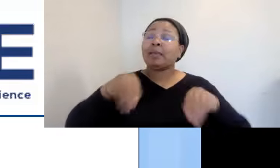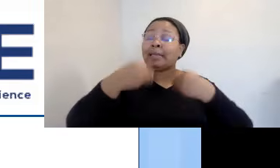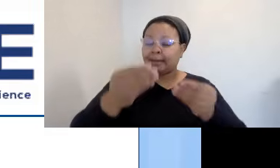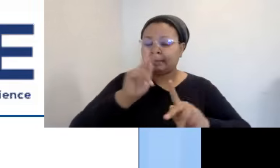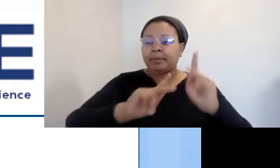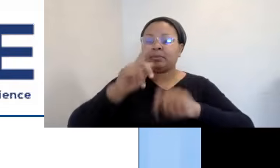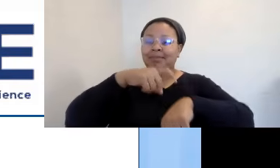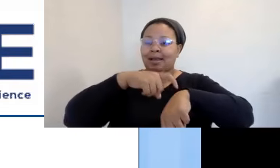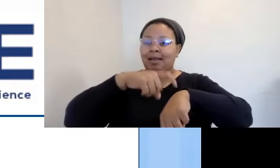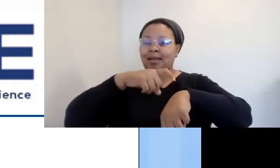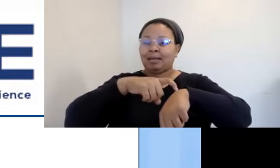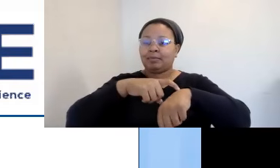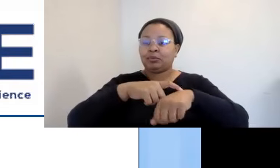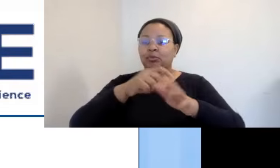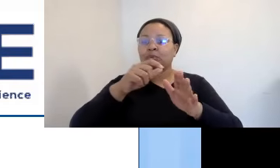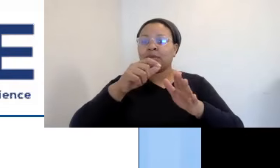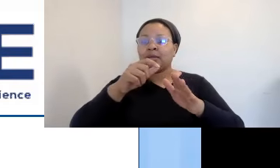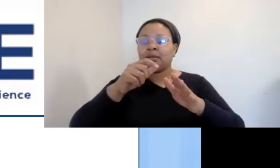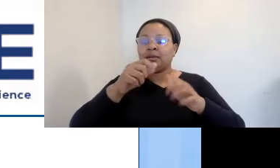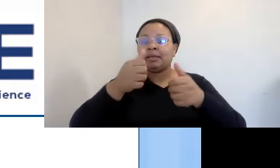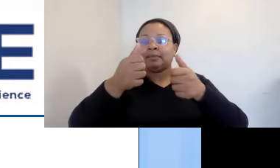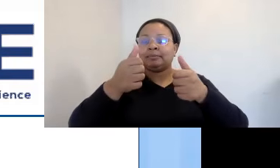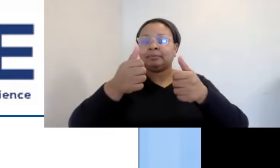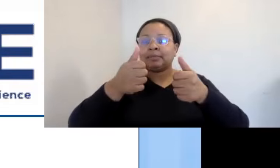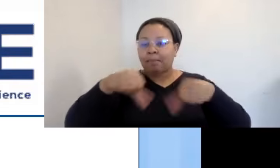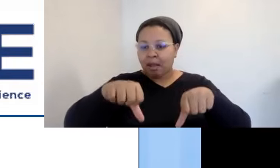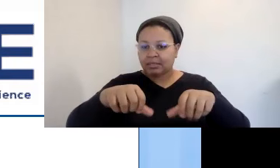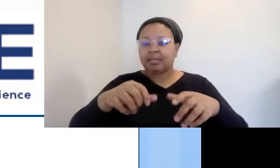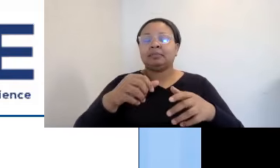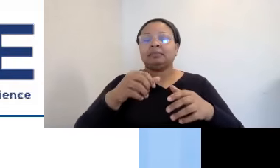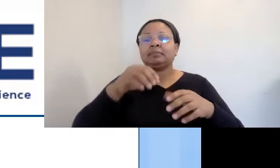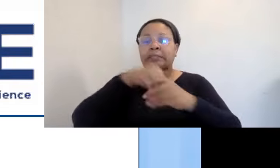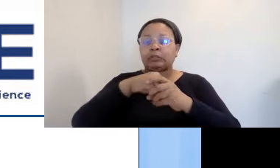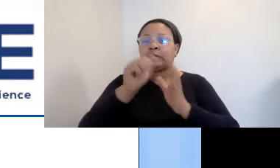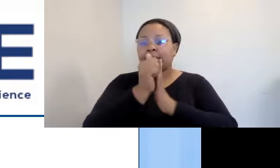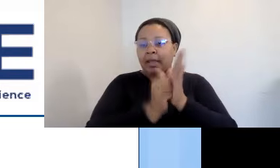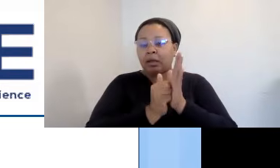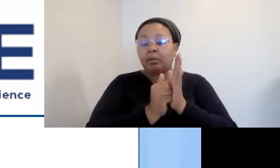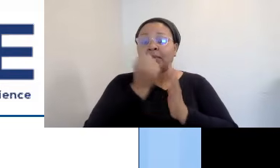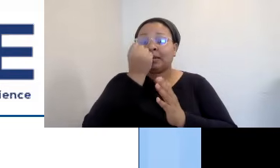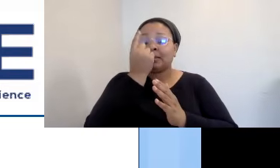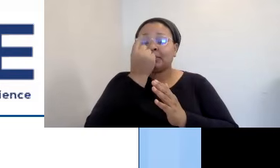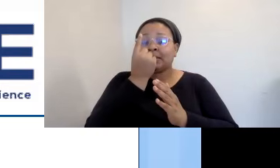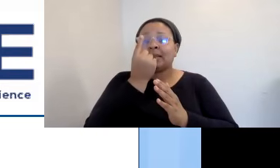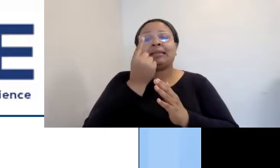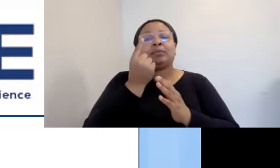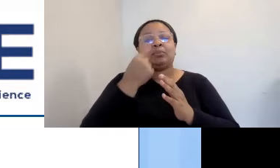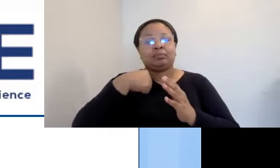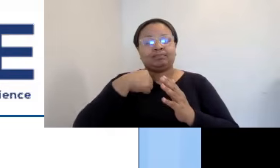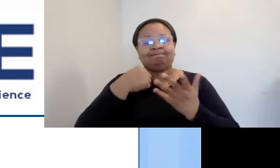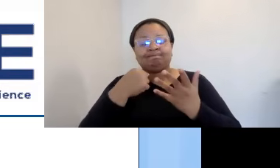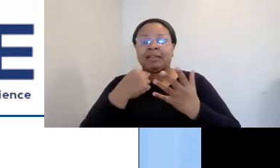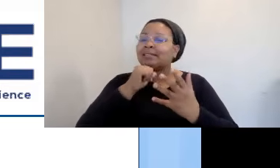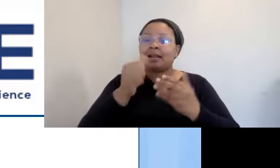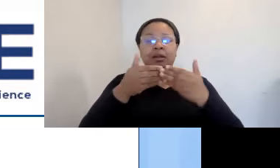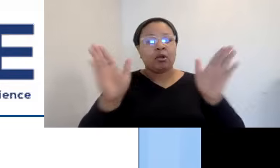that deposit, but your account is not going to actually go active until you deposit that $50 minimum. And then